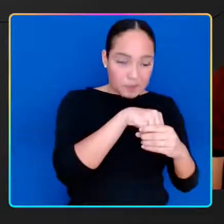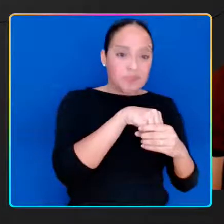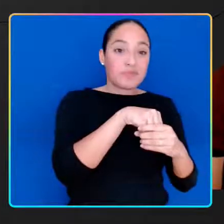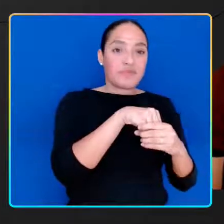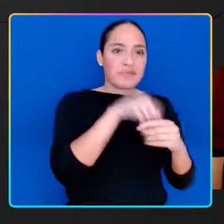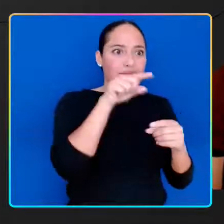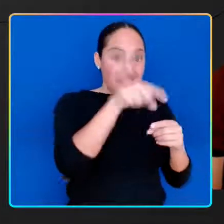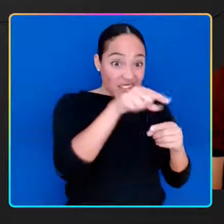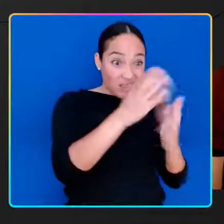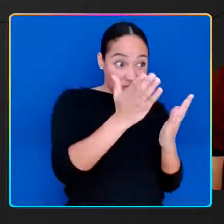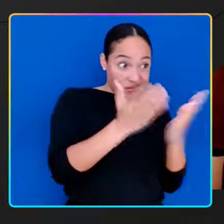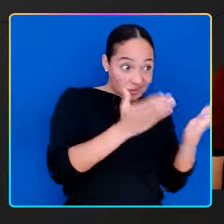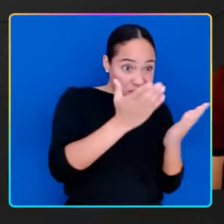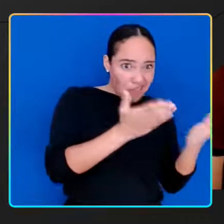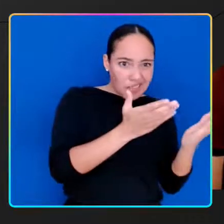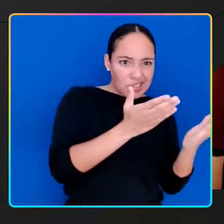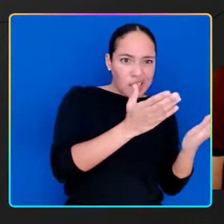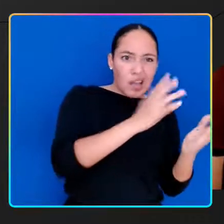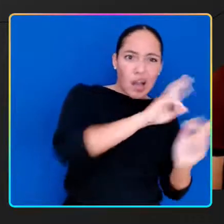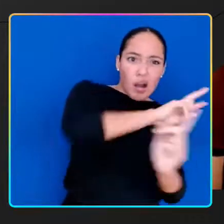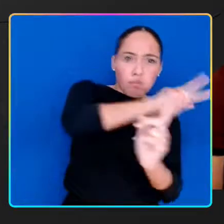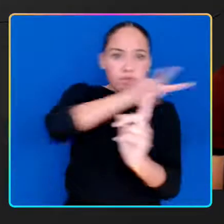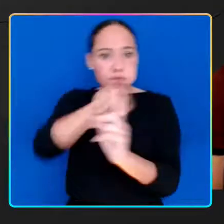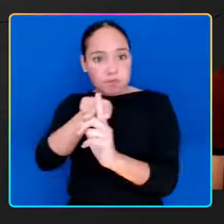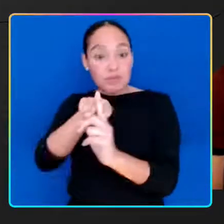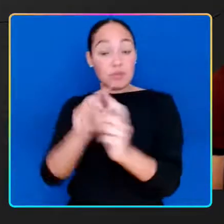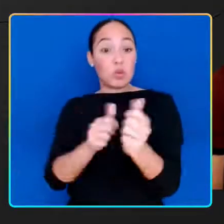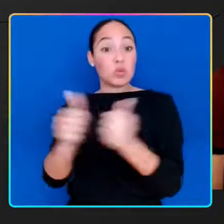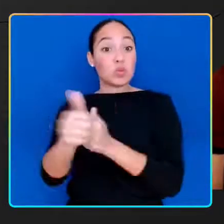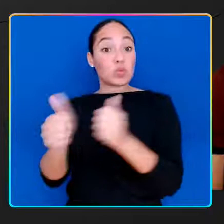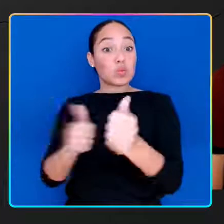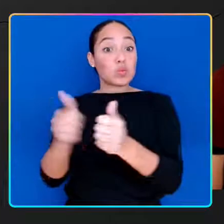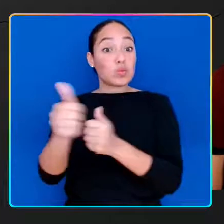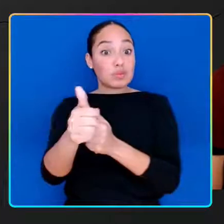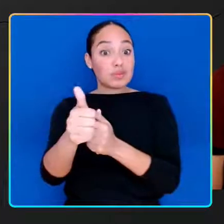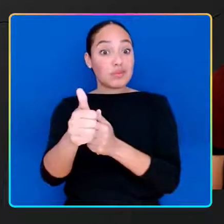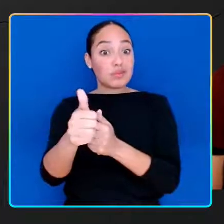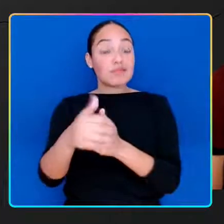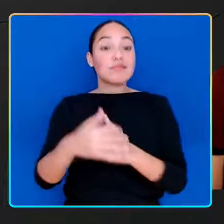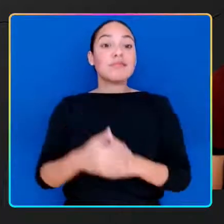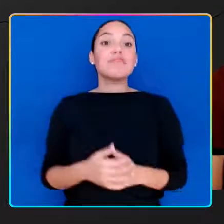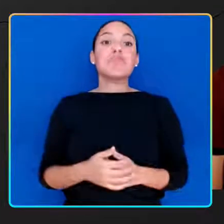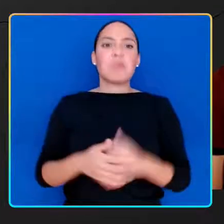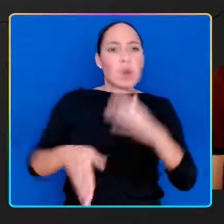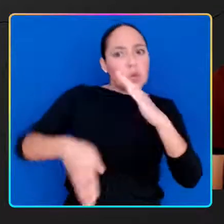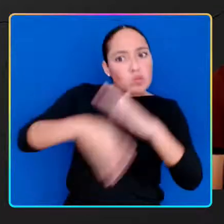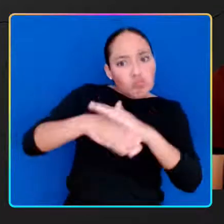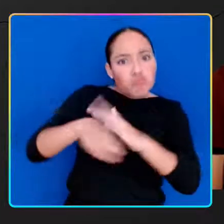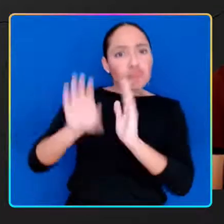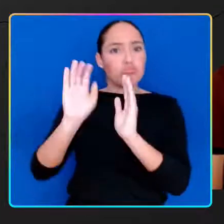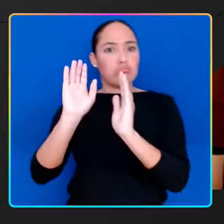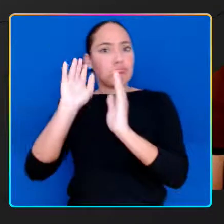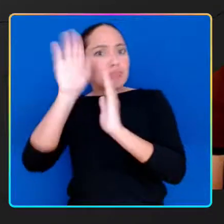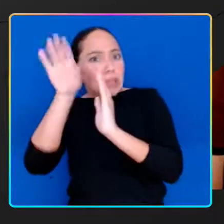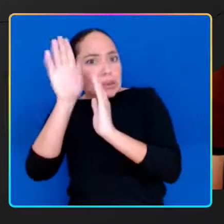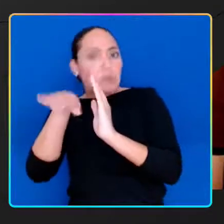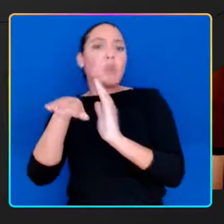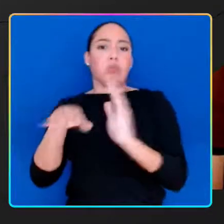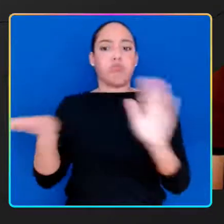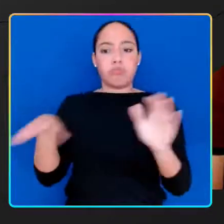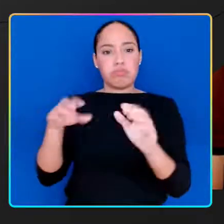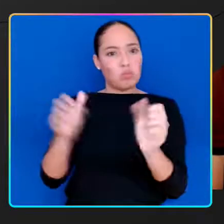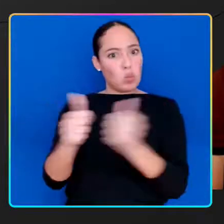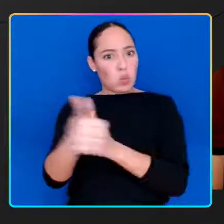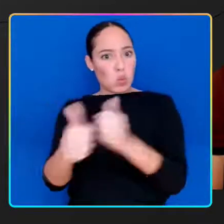so I could share my knowledge on video broadcasting, cloud solutions.